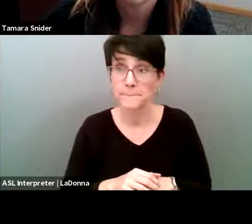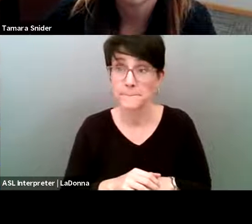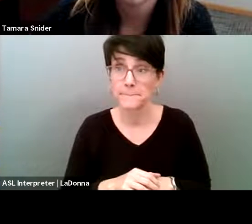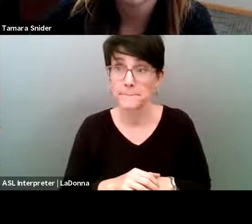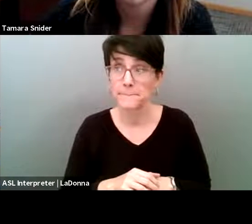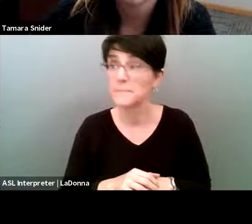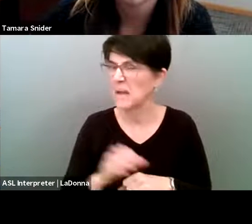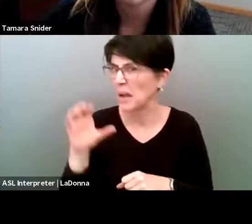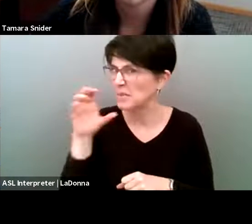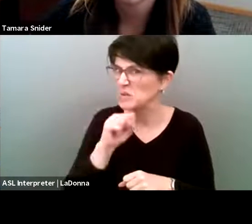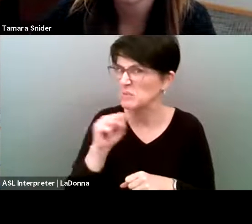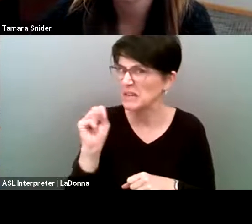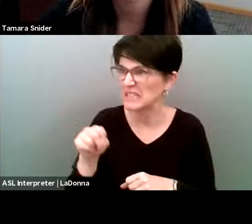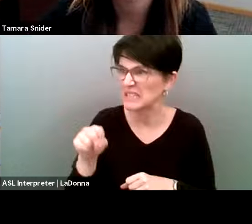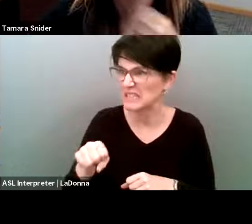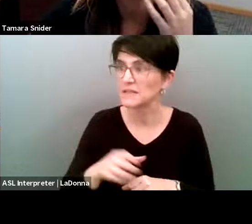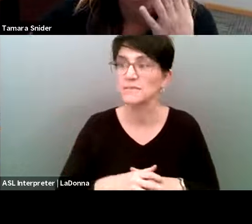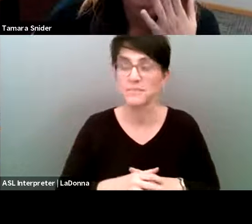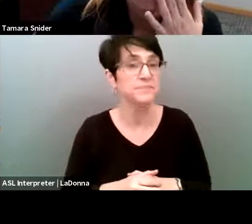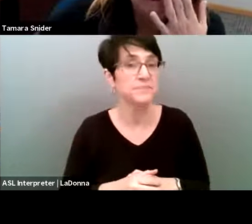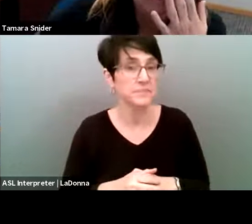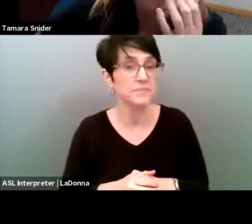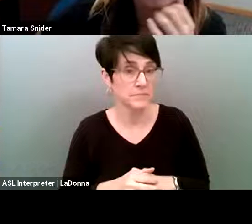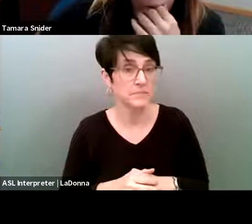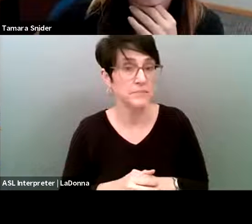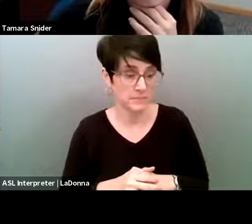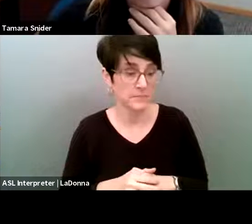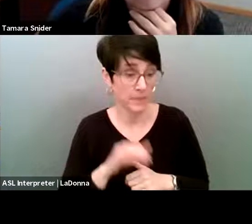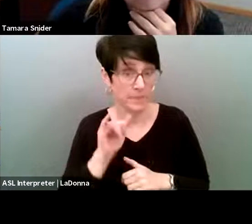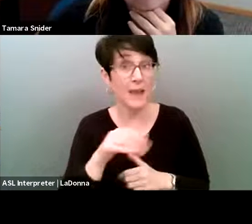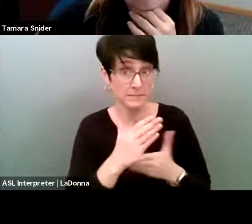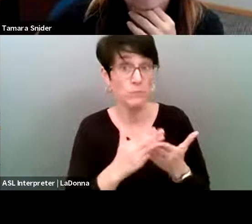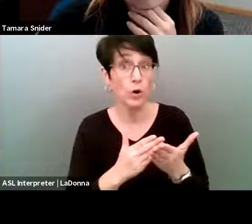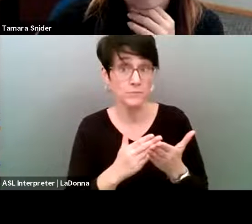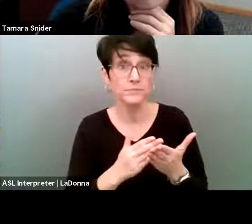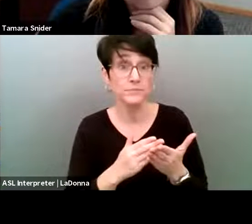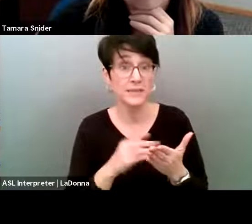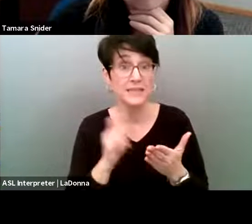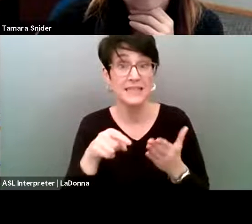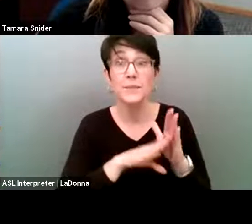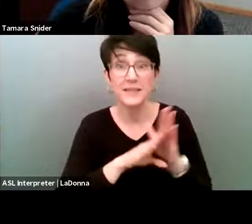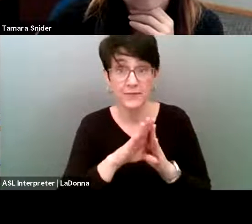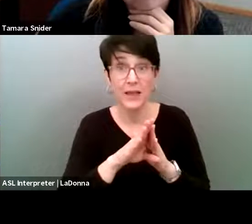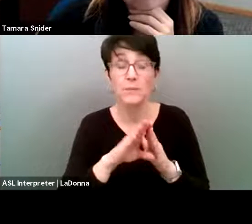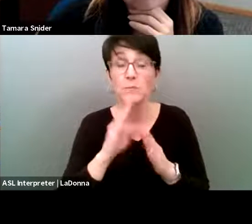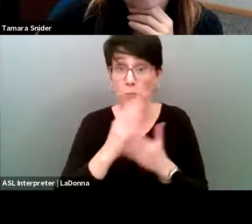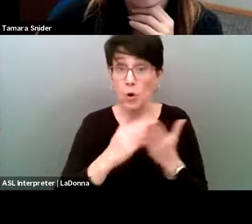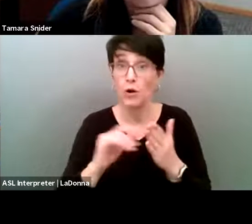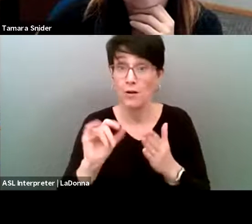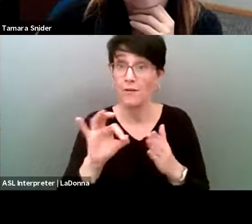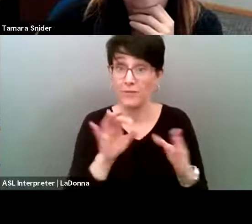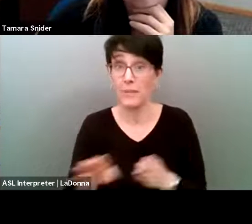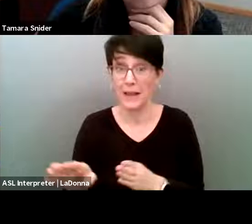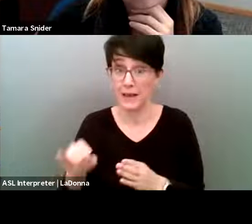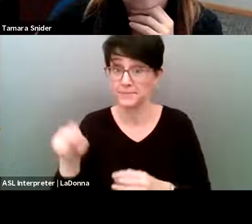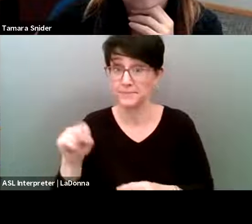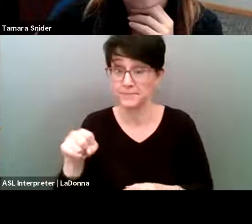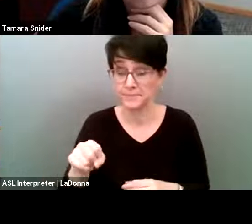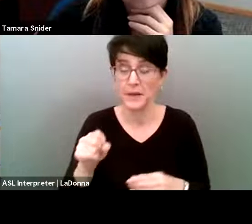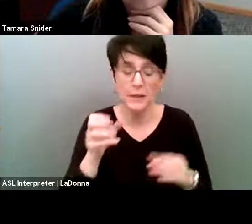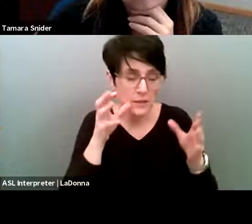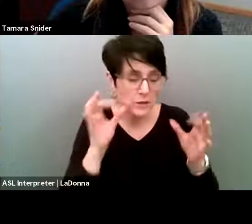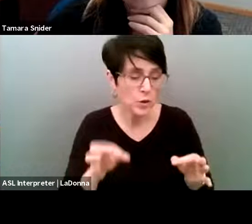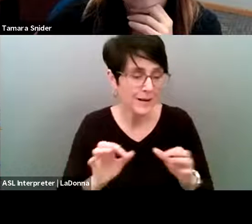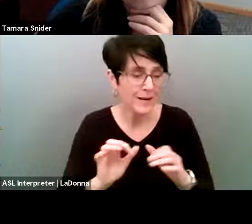I would assume so, yes. Yeah, that would be something that needs to be developed as part of the plan. So determining